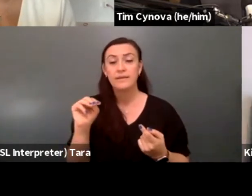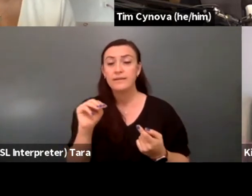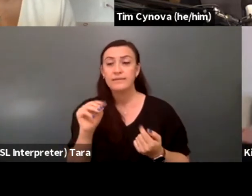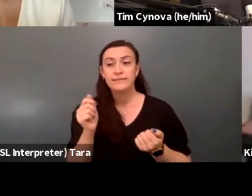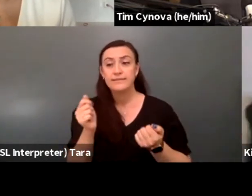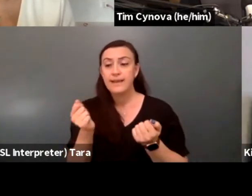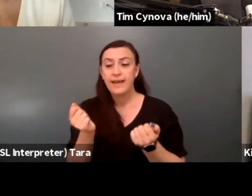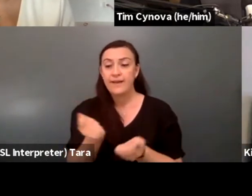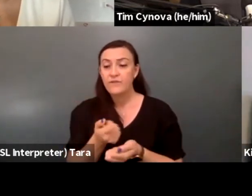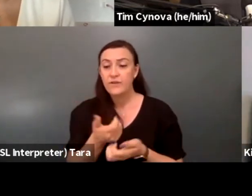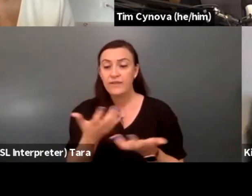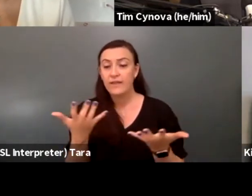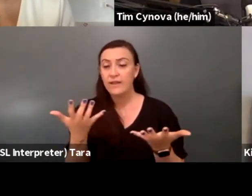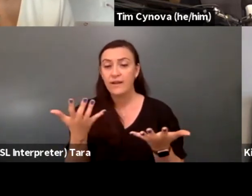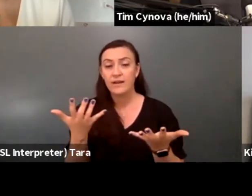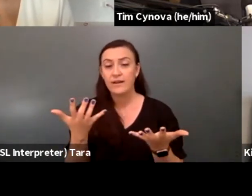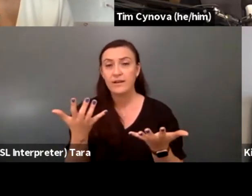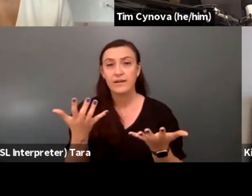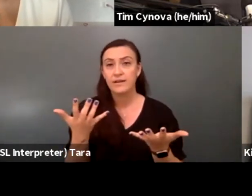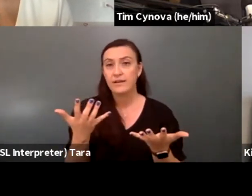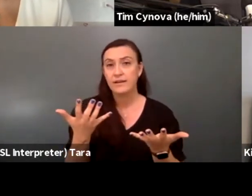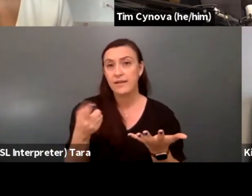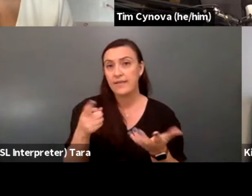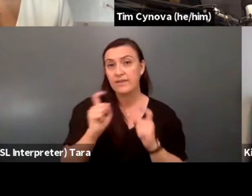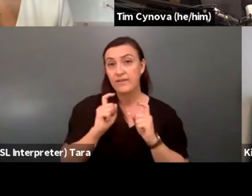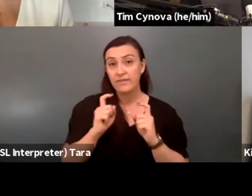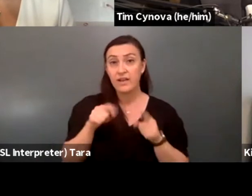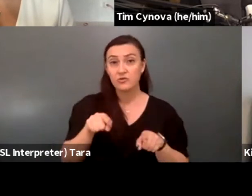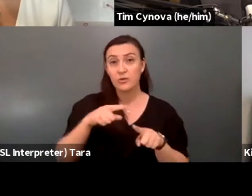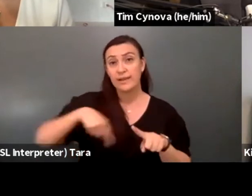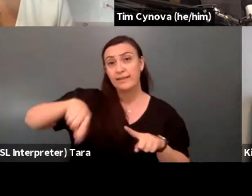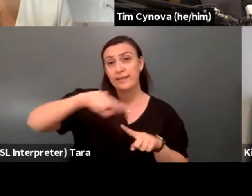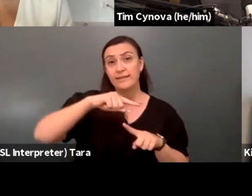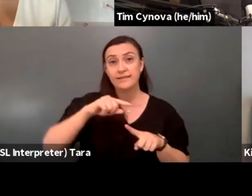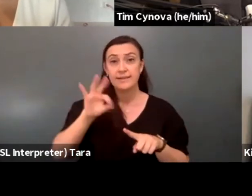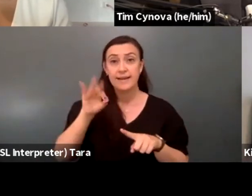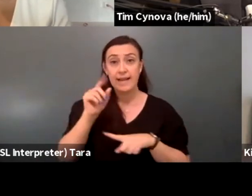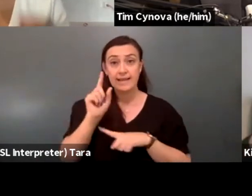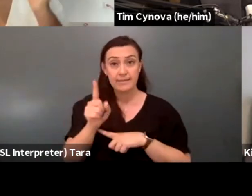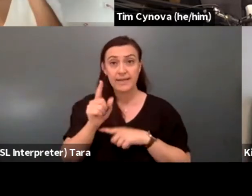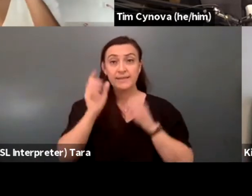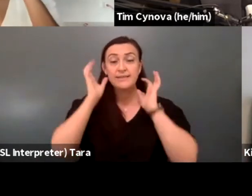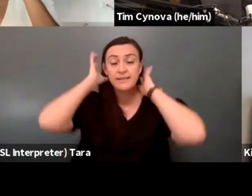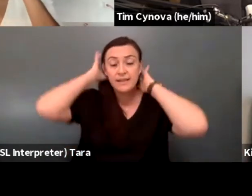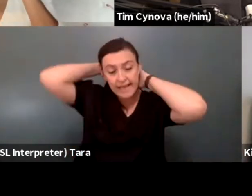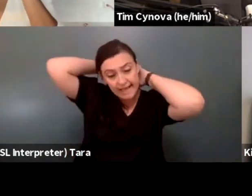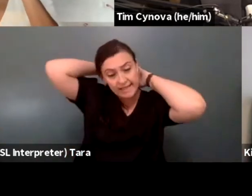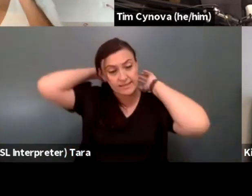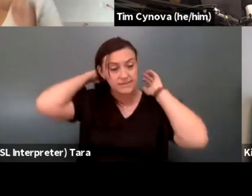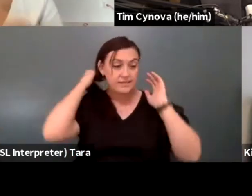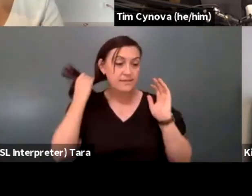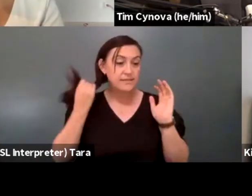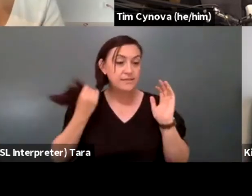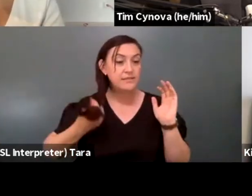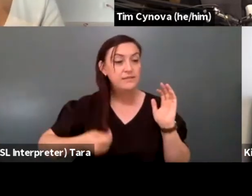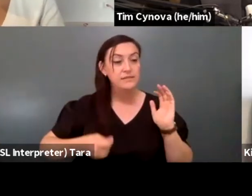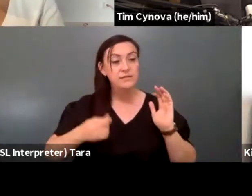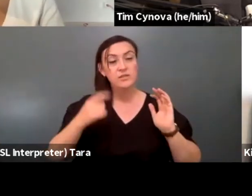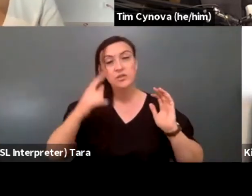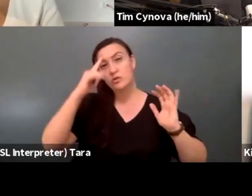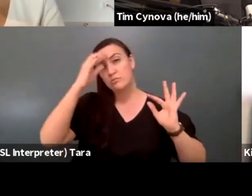everything that they have given us during this past 90 minutes and to synthesize, the